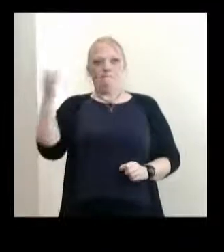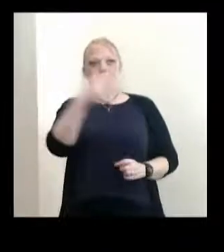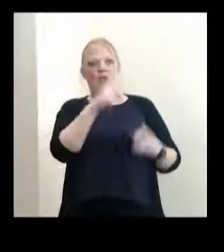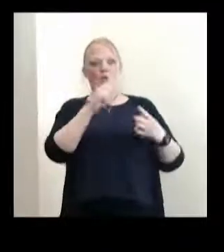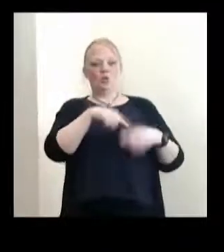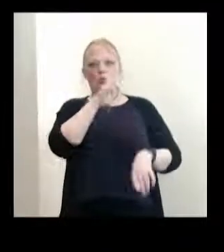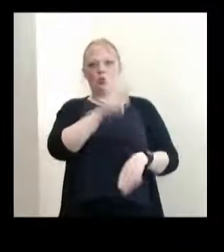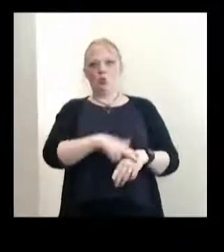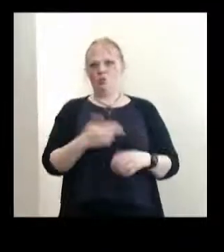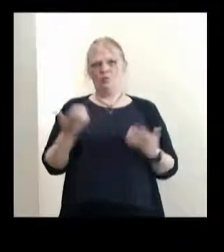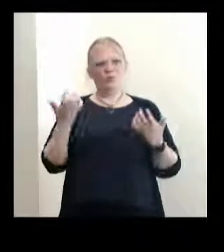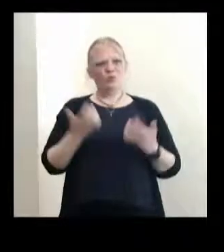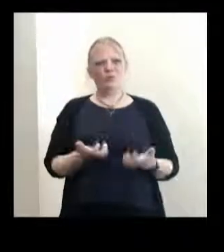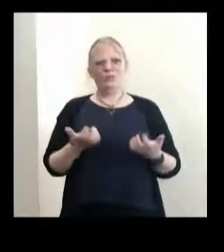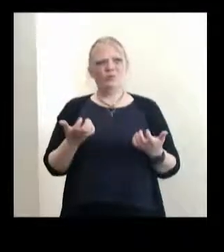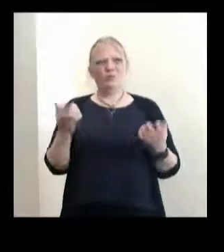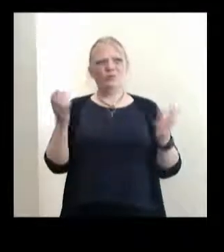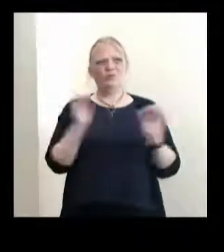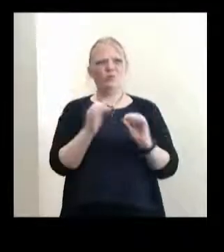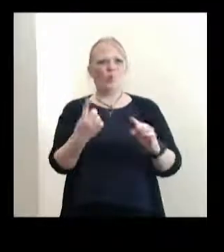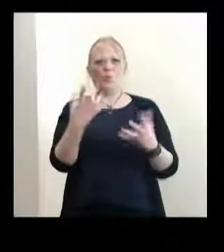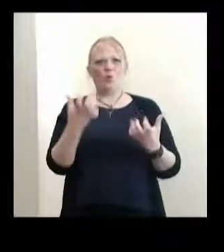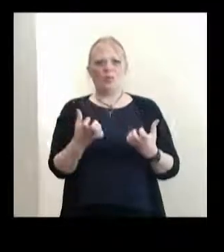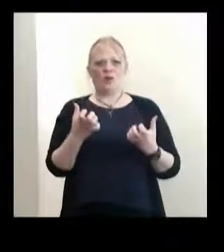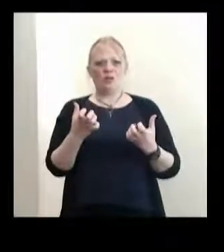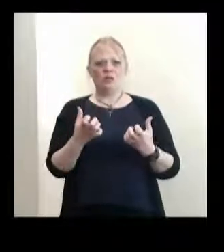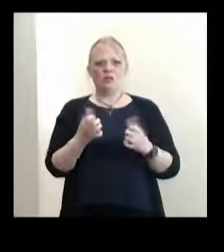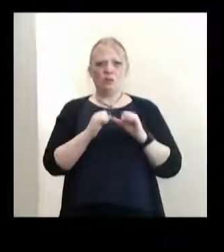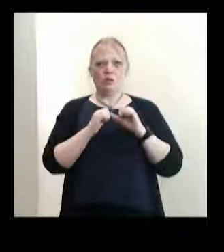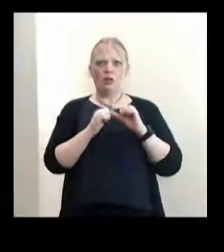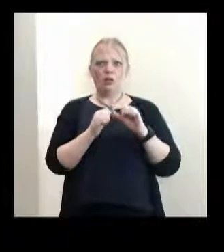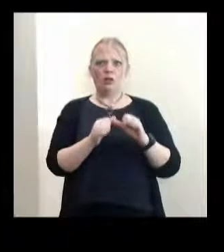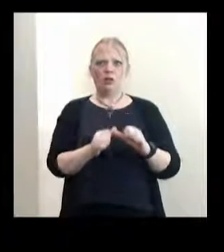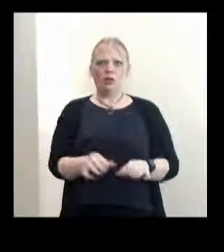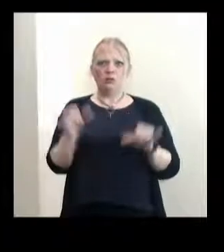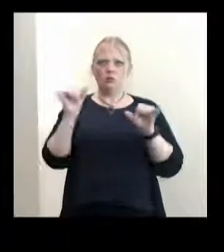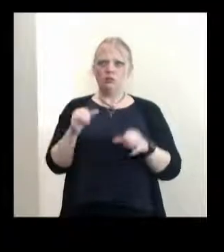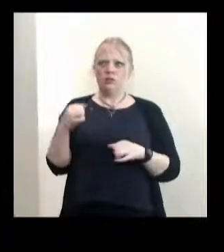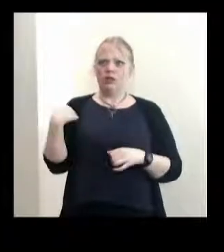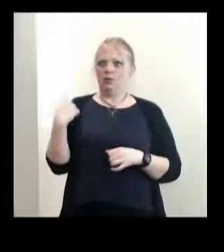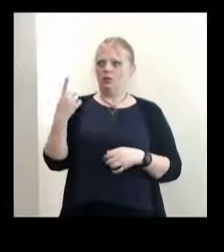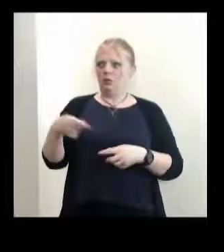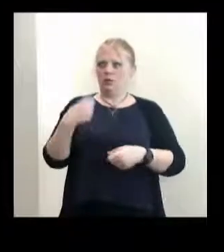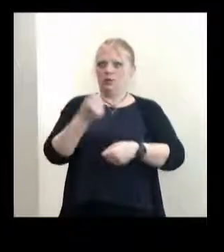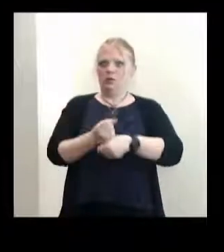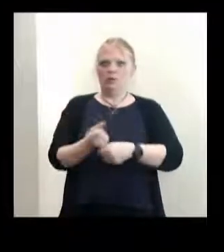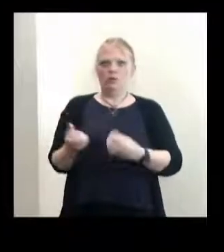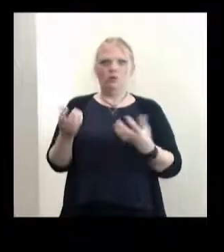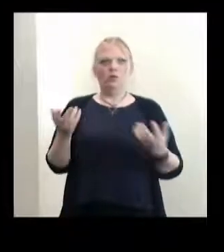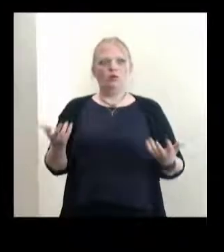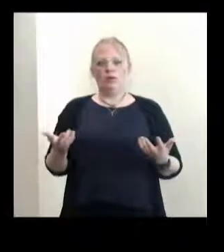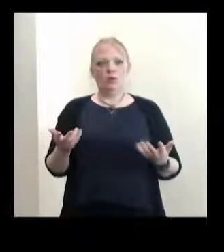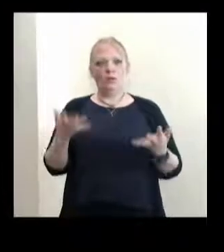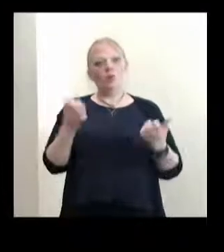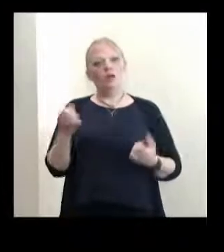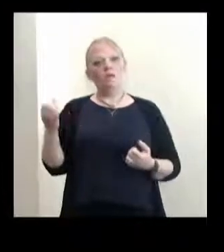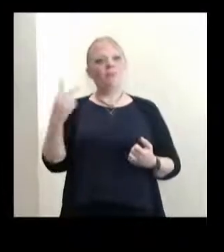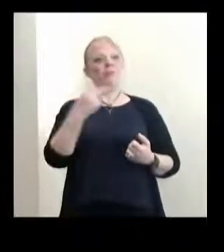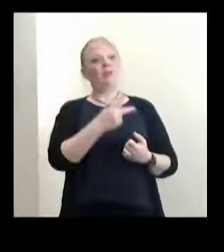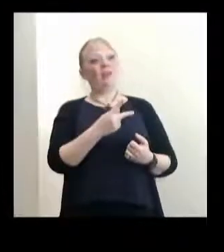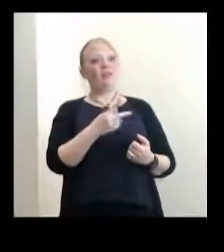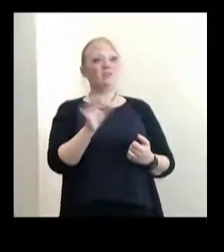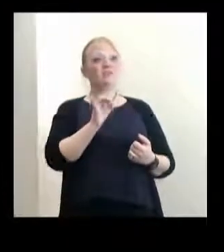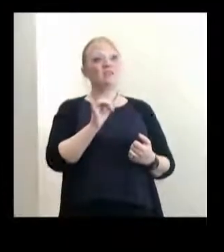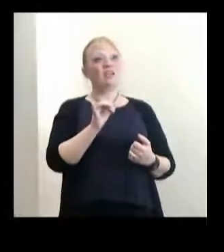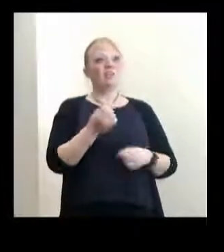Nobody wants to go through what we've gone through for the last year plus. We want to get back to the days when we are like we were